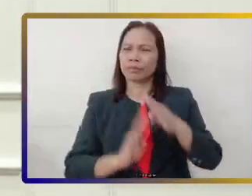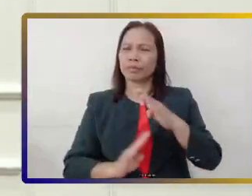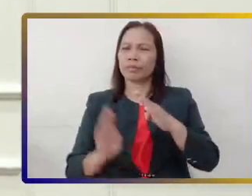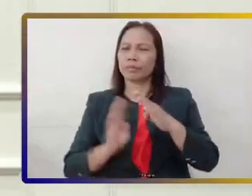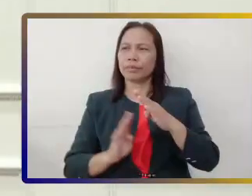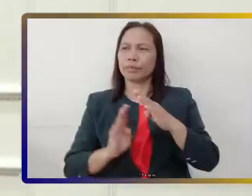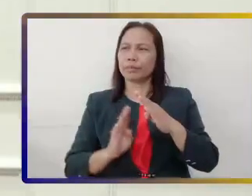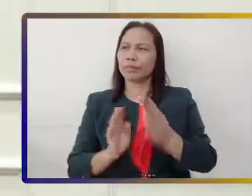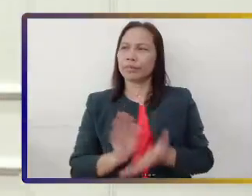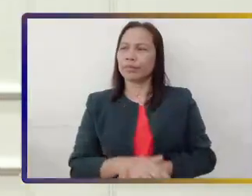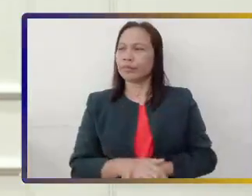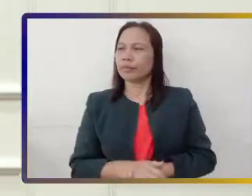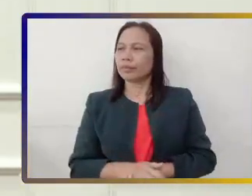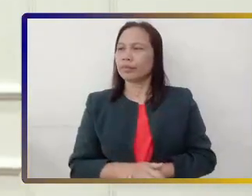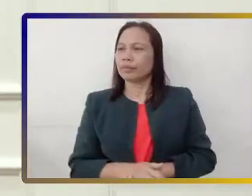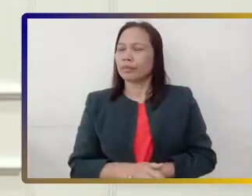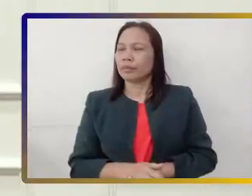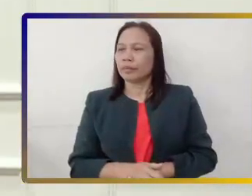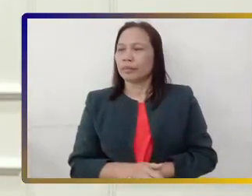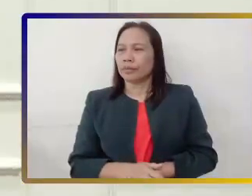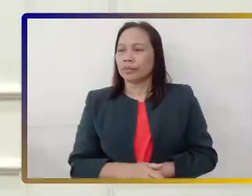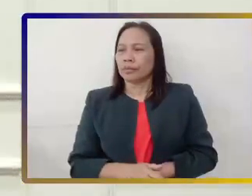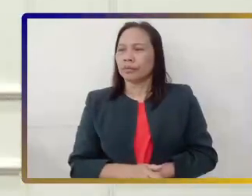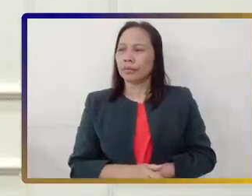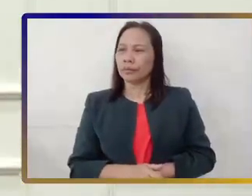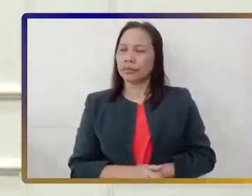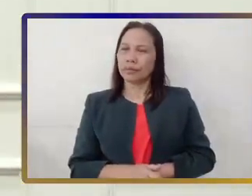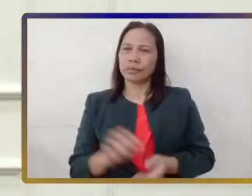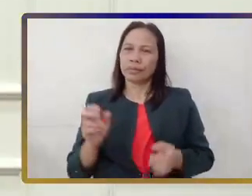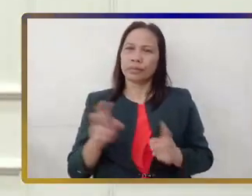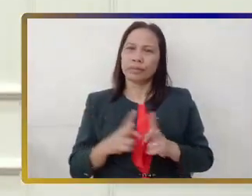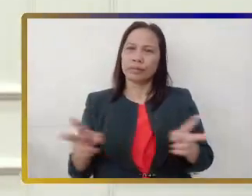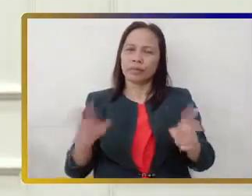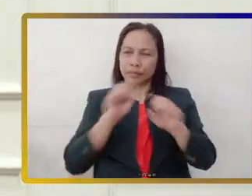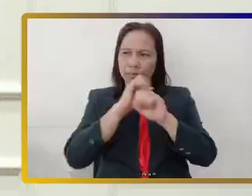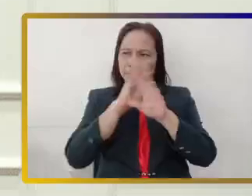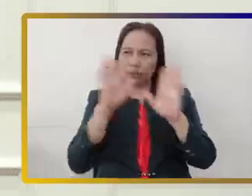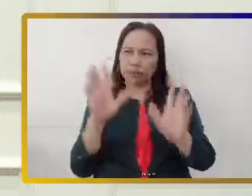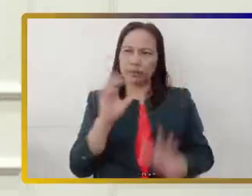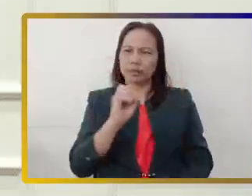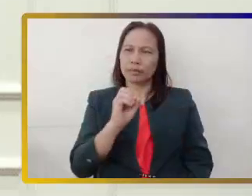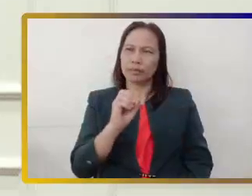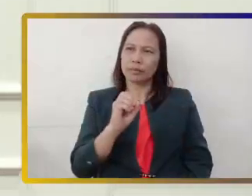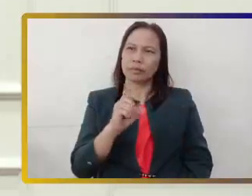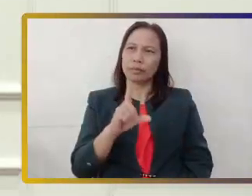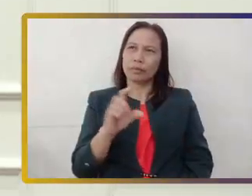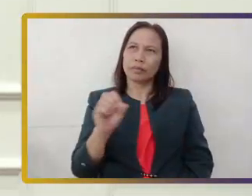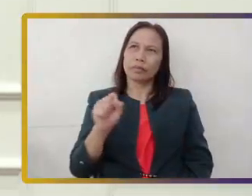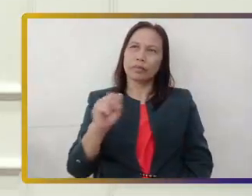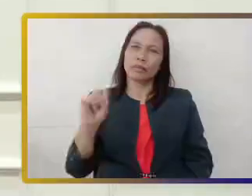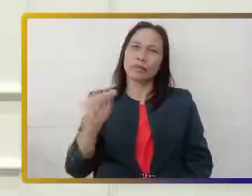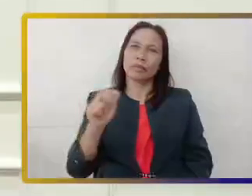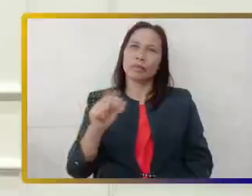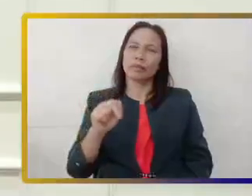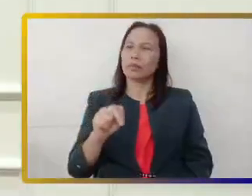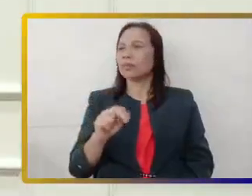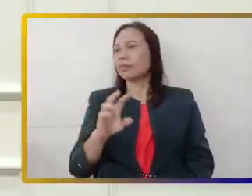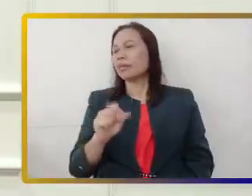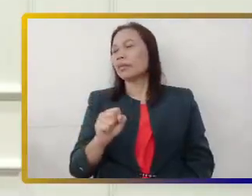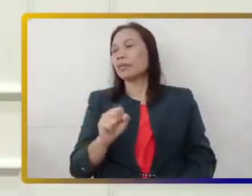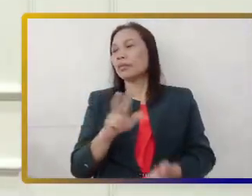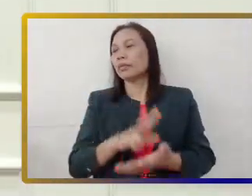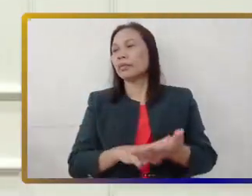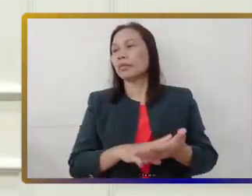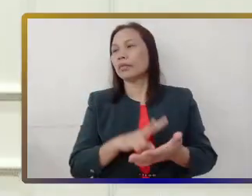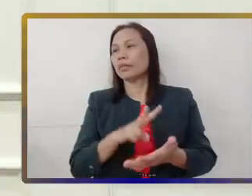basis By the way going back to the first point 2 ver number it is very clear